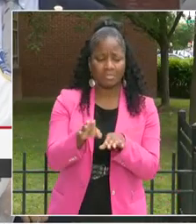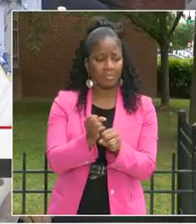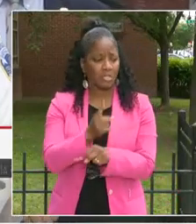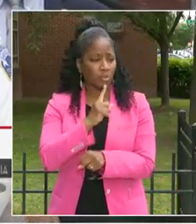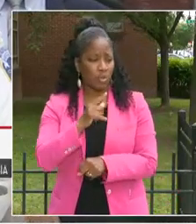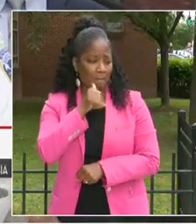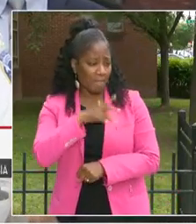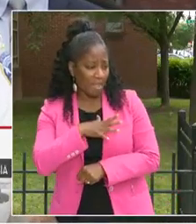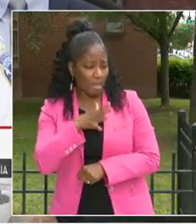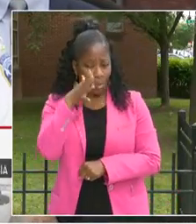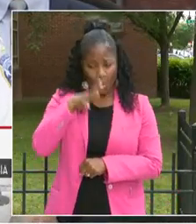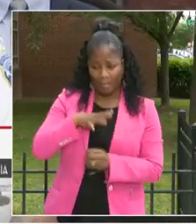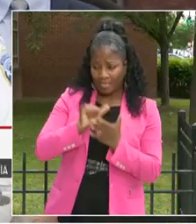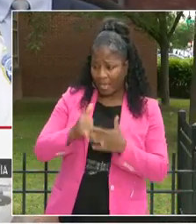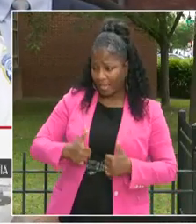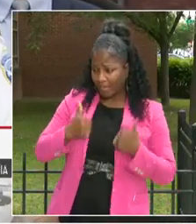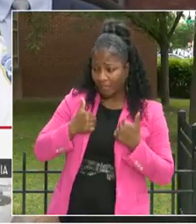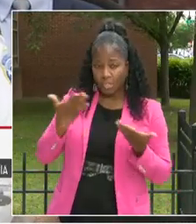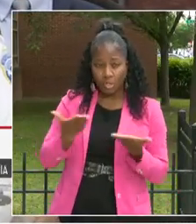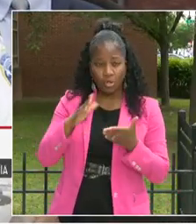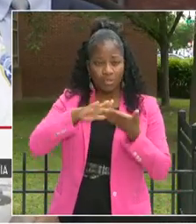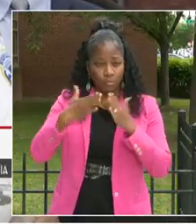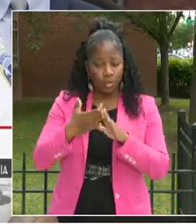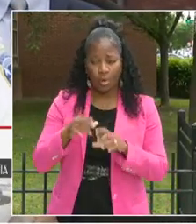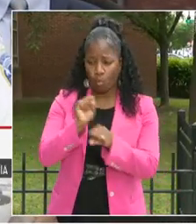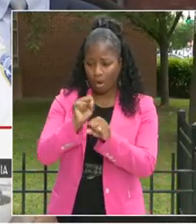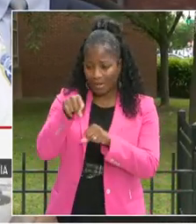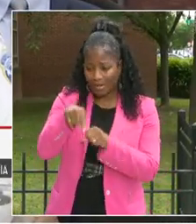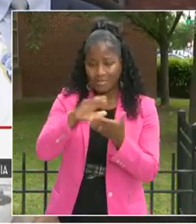women who live in this community and work in this community